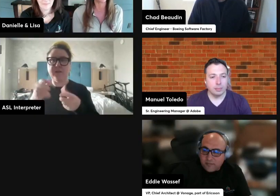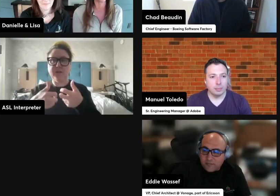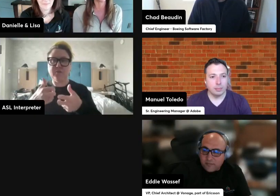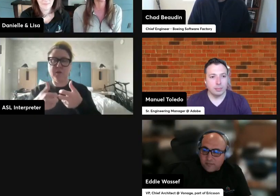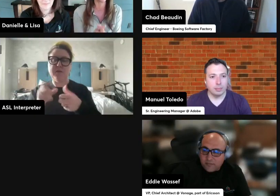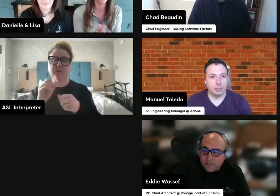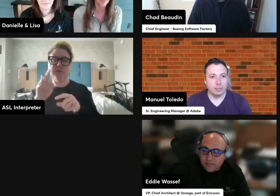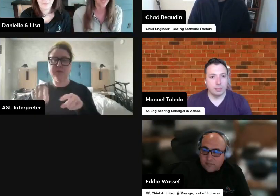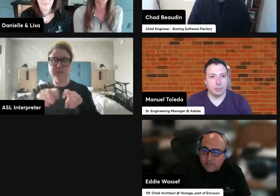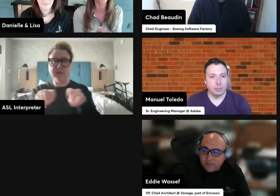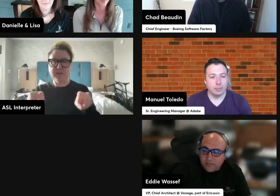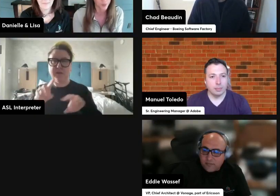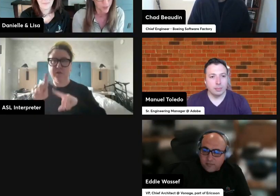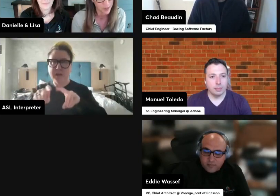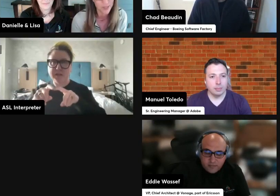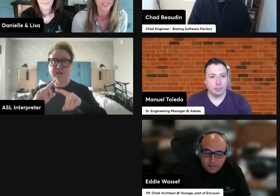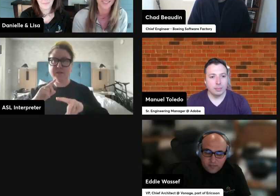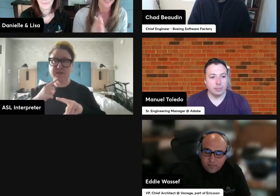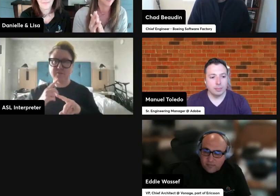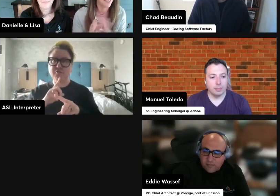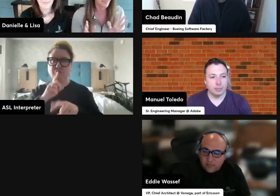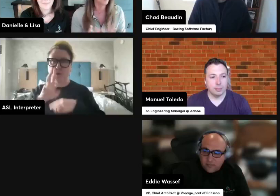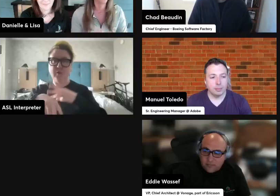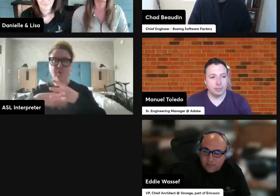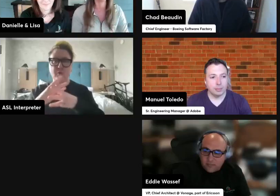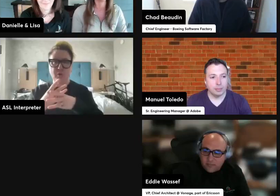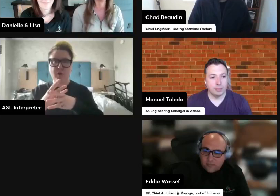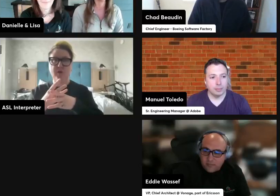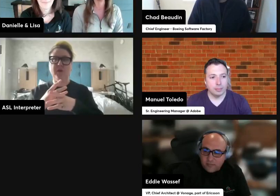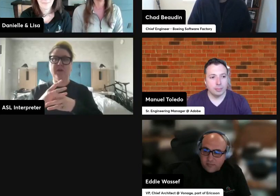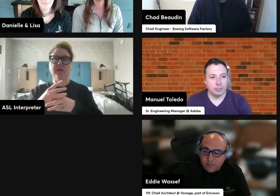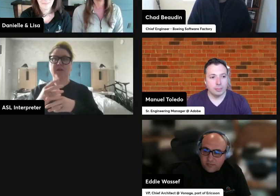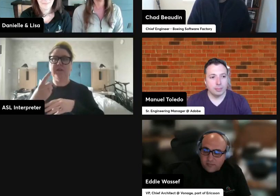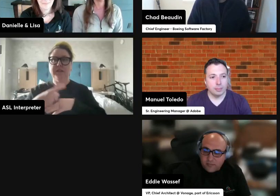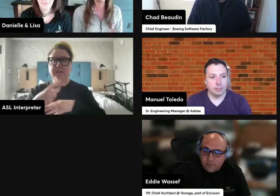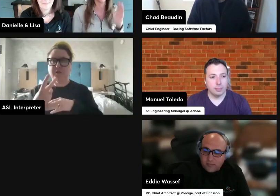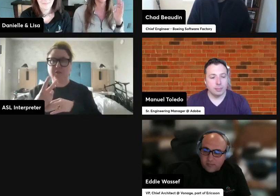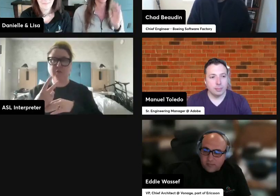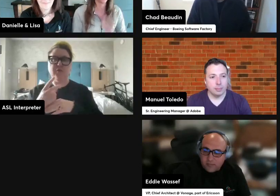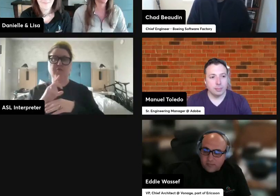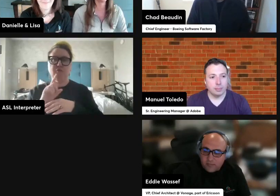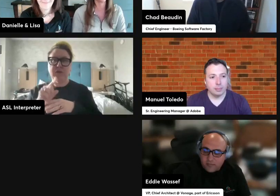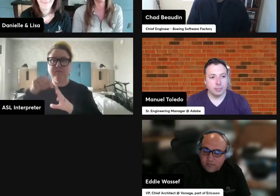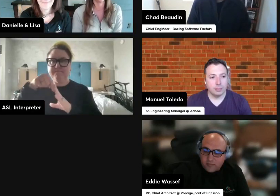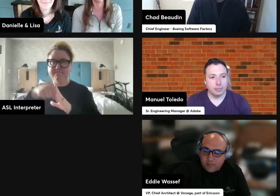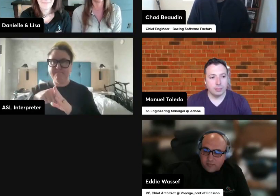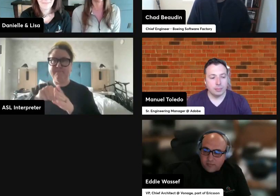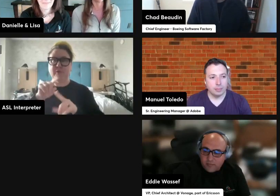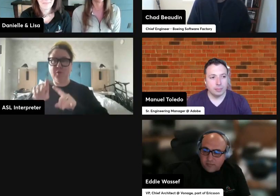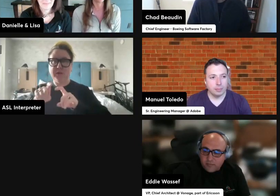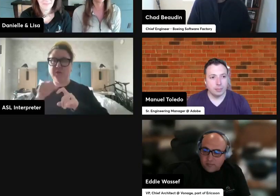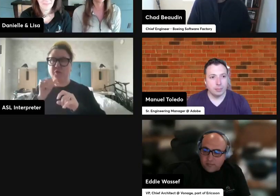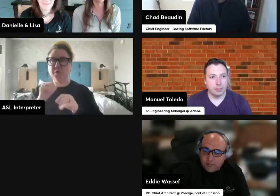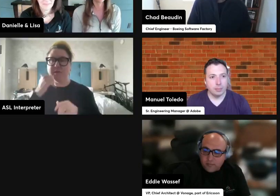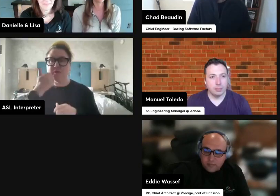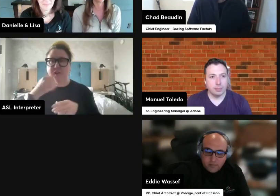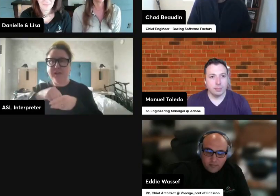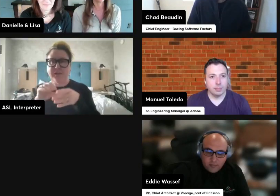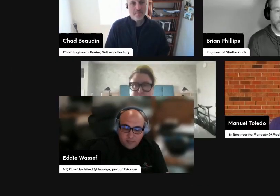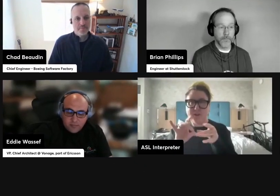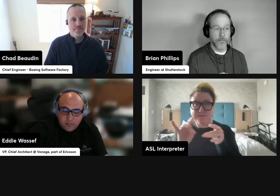is the panel to ask some serious real world day 2 problem questions. So don't be shy in the chat.